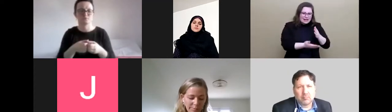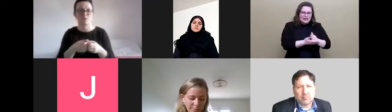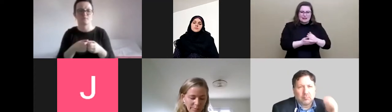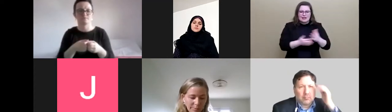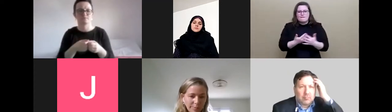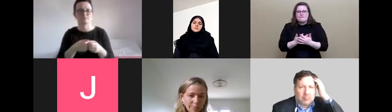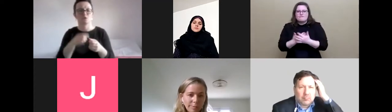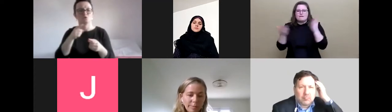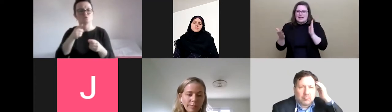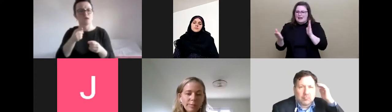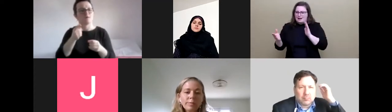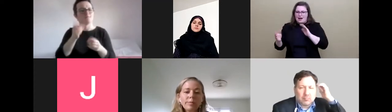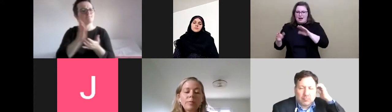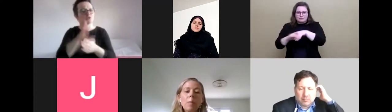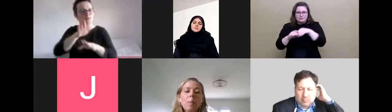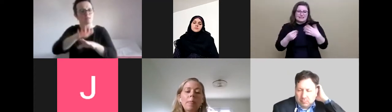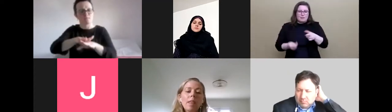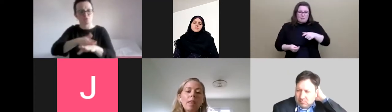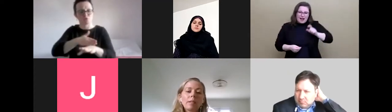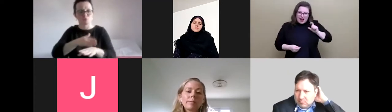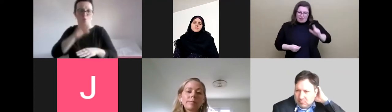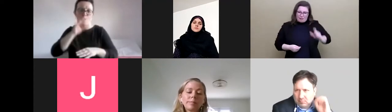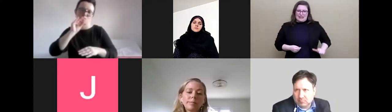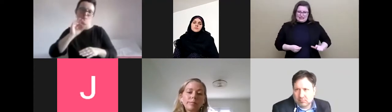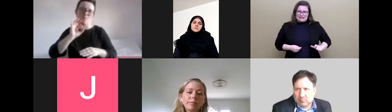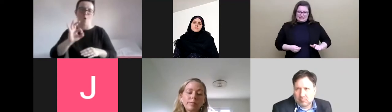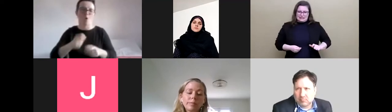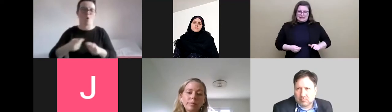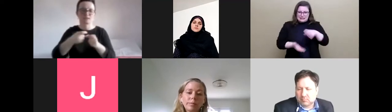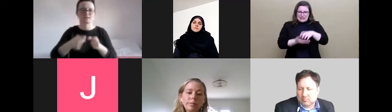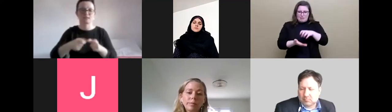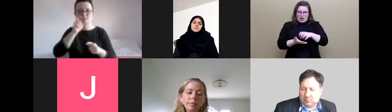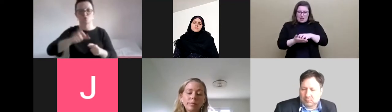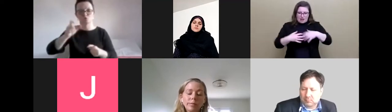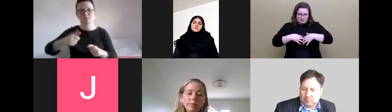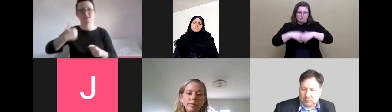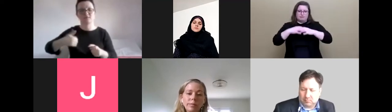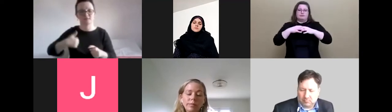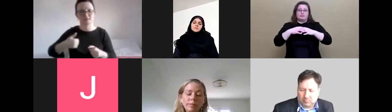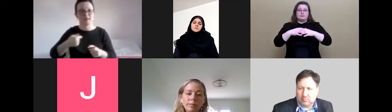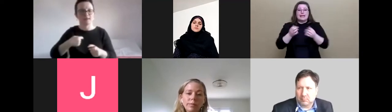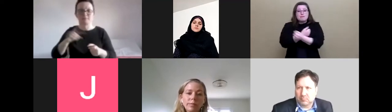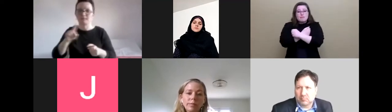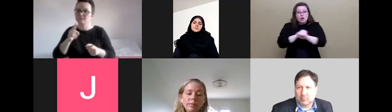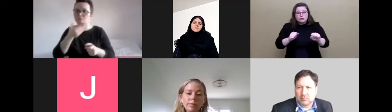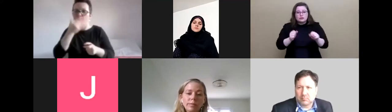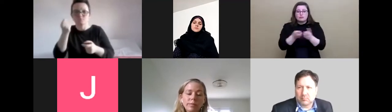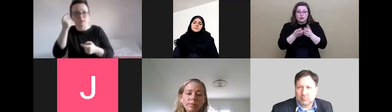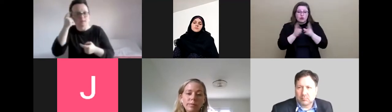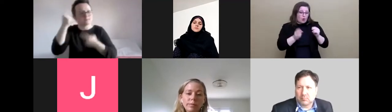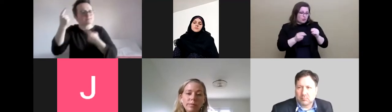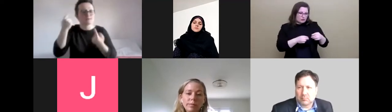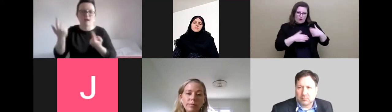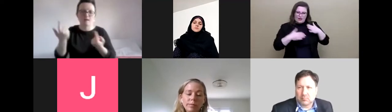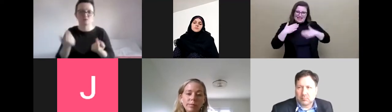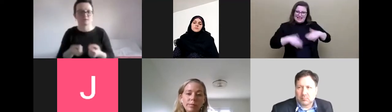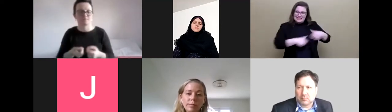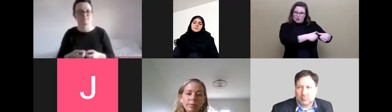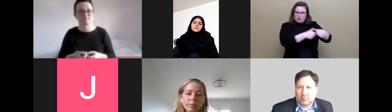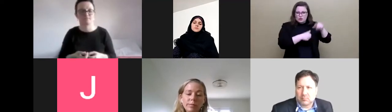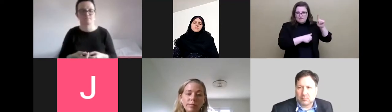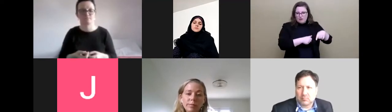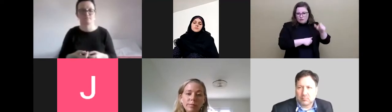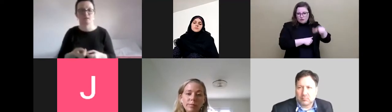and capitalist society in Bosnia. And when it comes to organizations of persons with disabilities, we